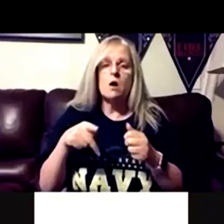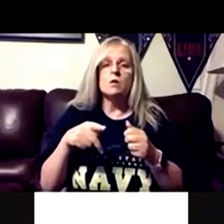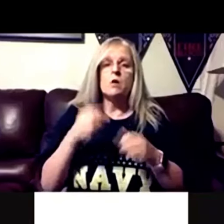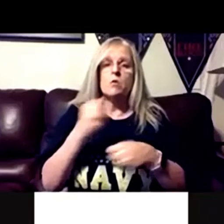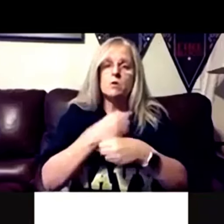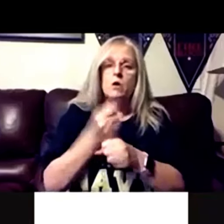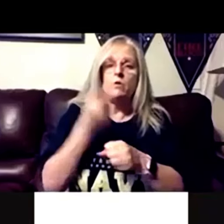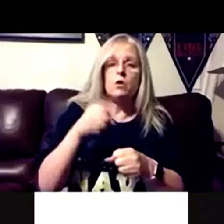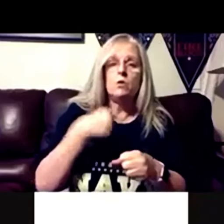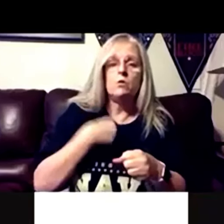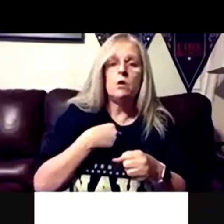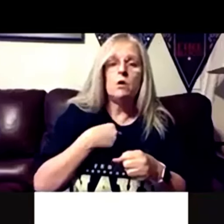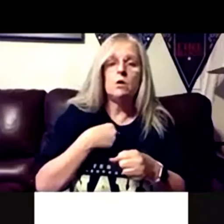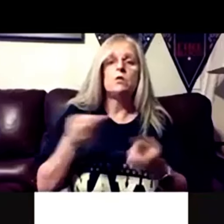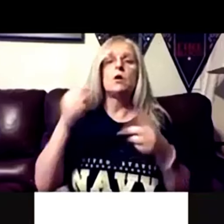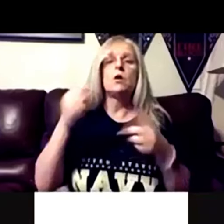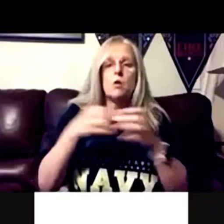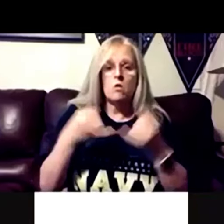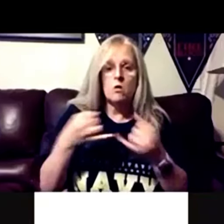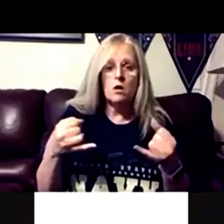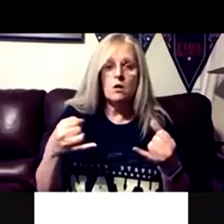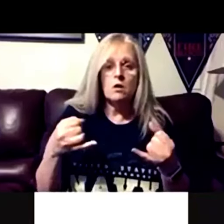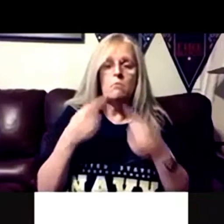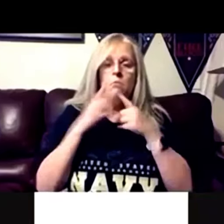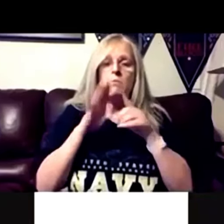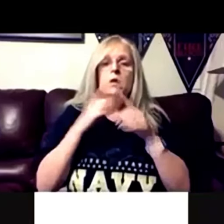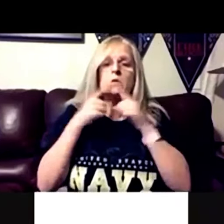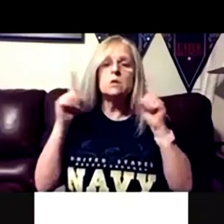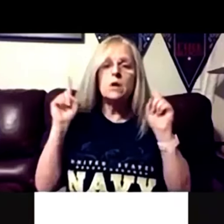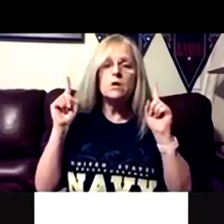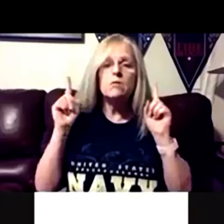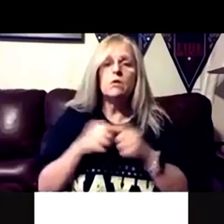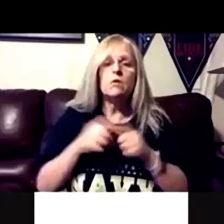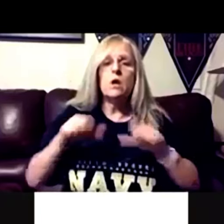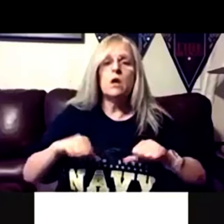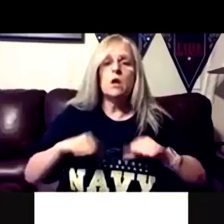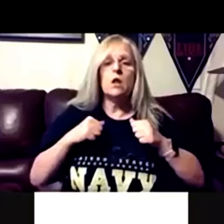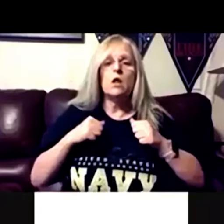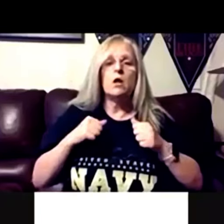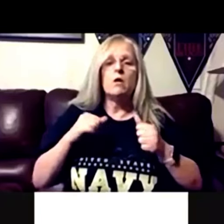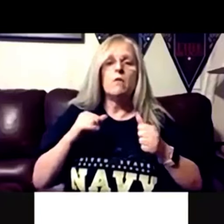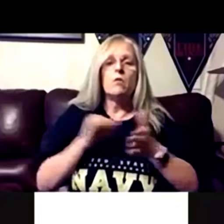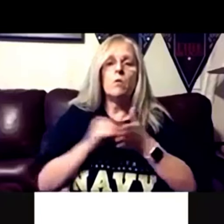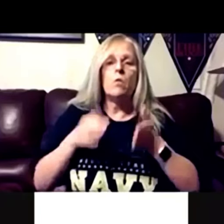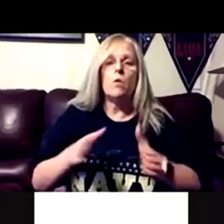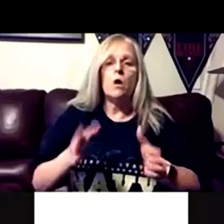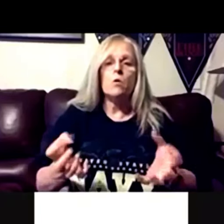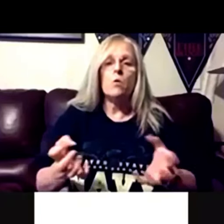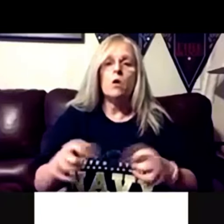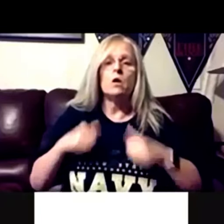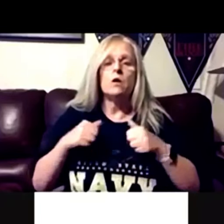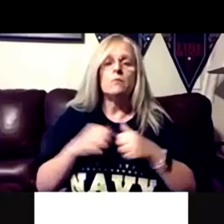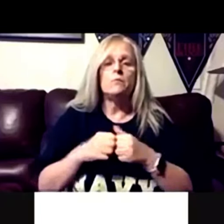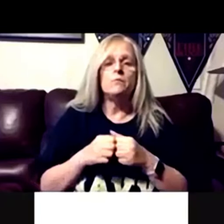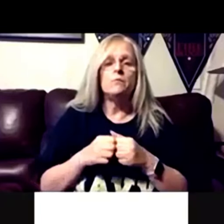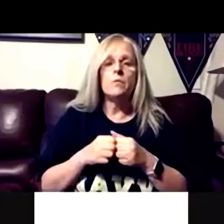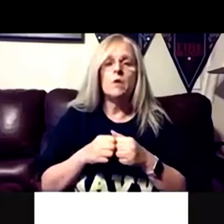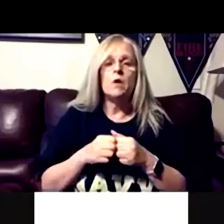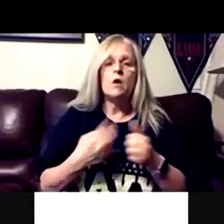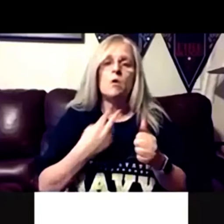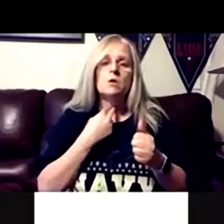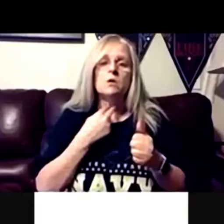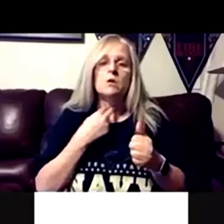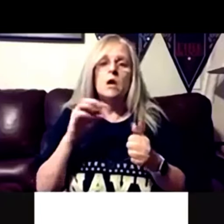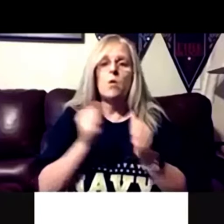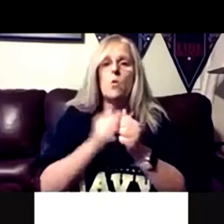I to come online, be successful, and live the lifestyle we want to live. I want to stick with the volume